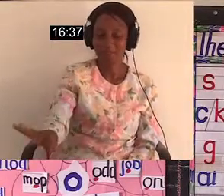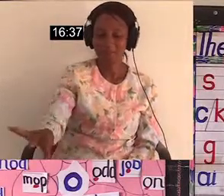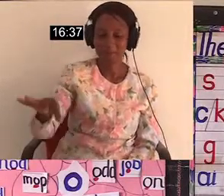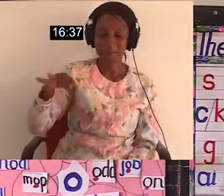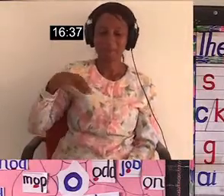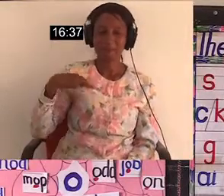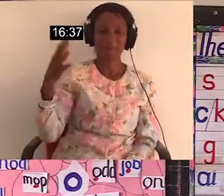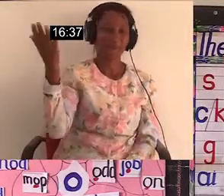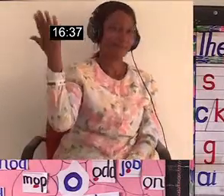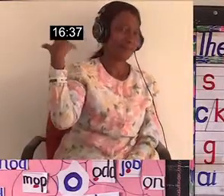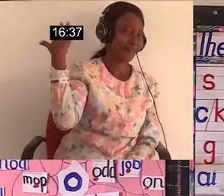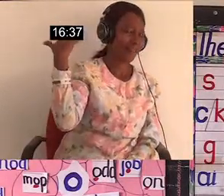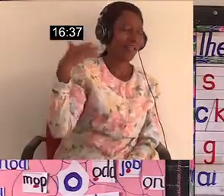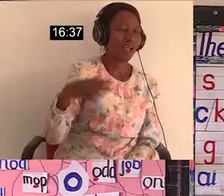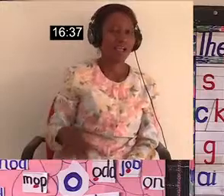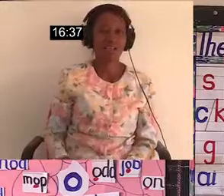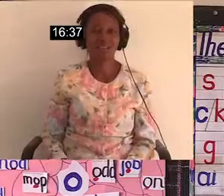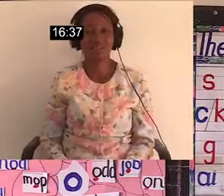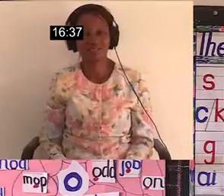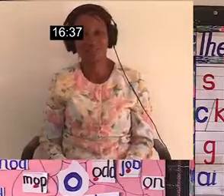We have got.